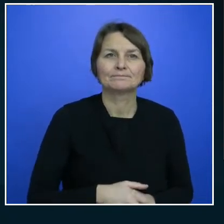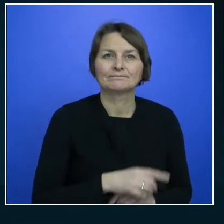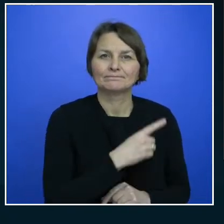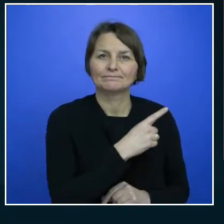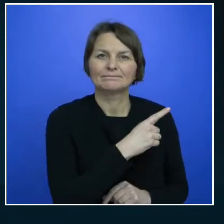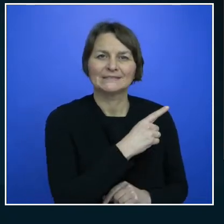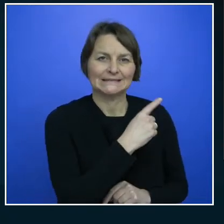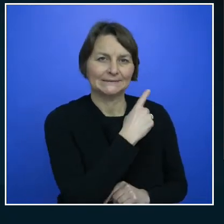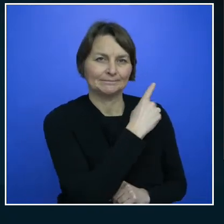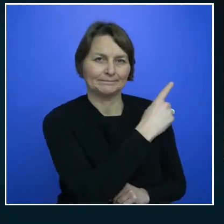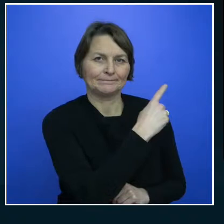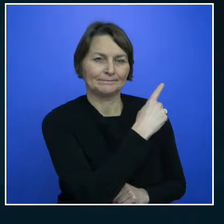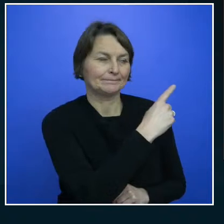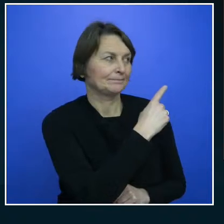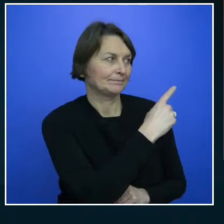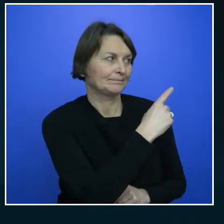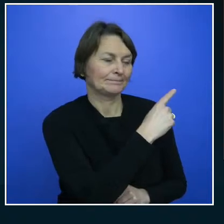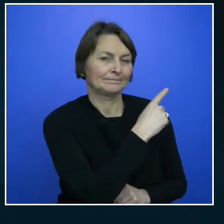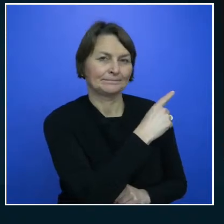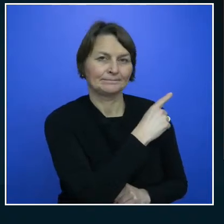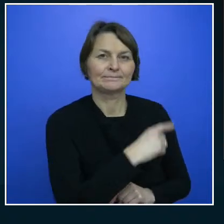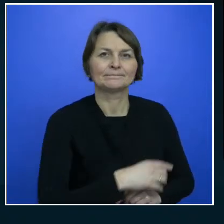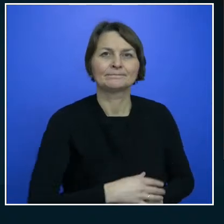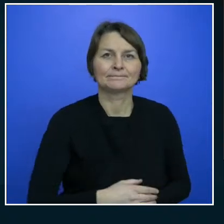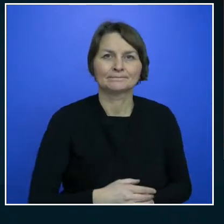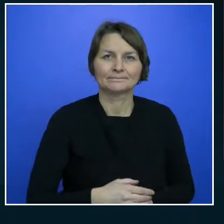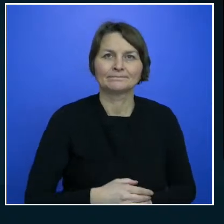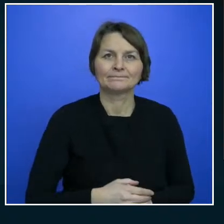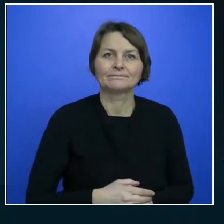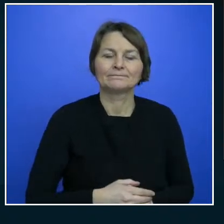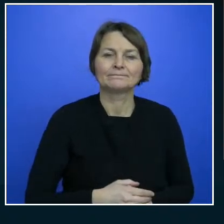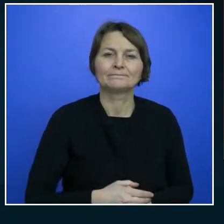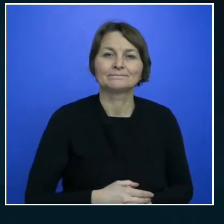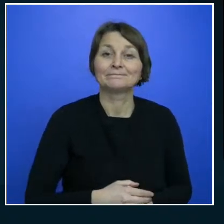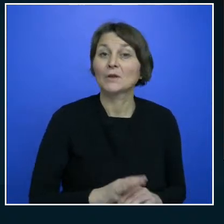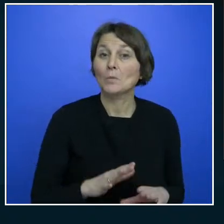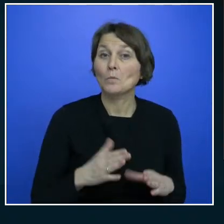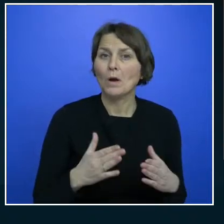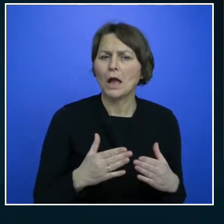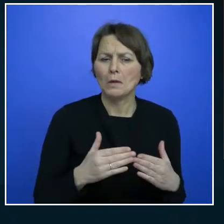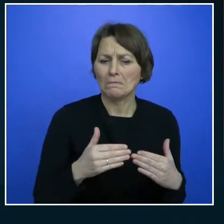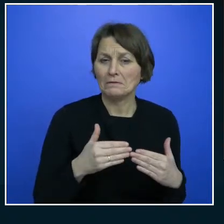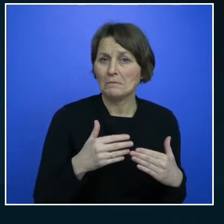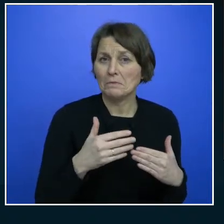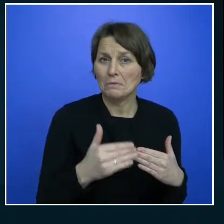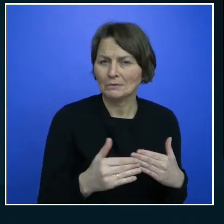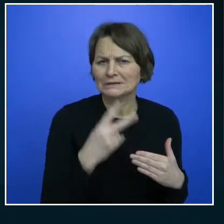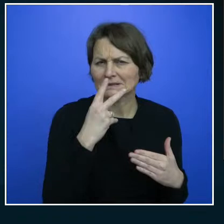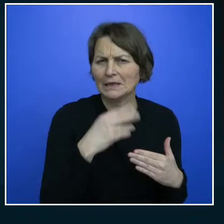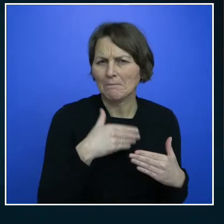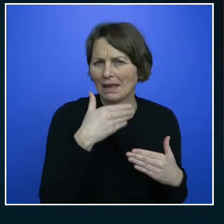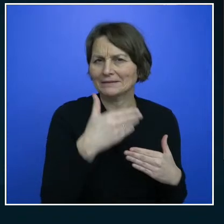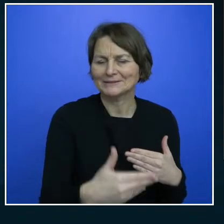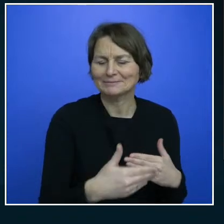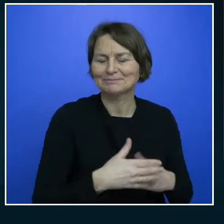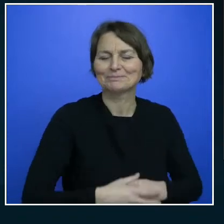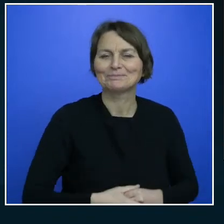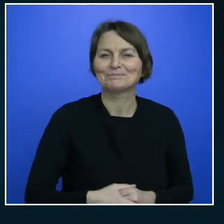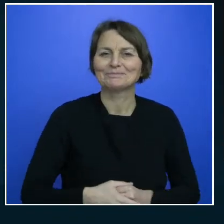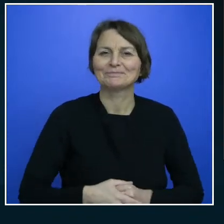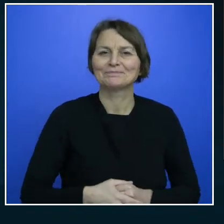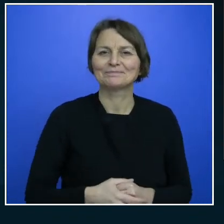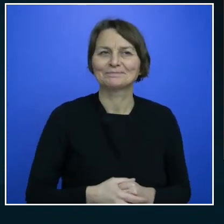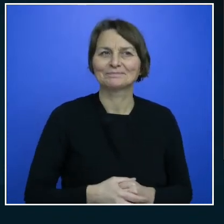0.2.328. But we'll take a look at the versioning and why we are at this stage at the end of the session as well. So the way